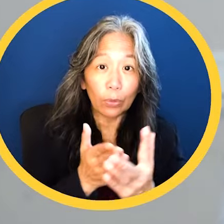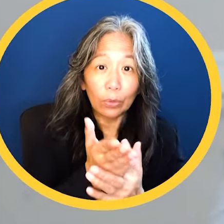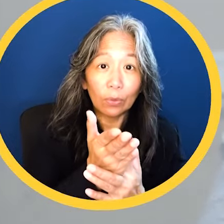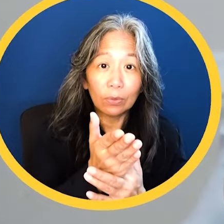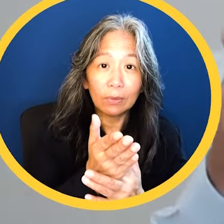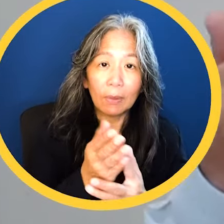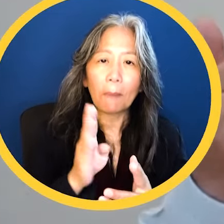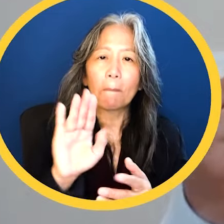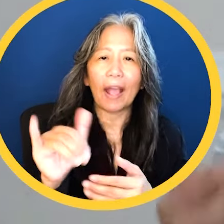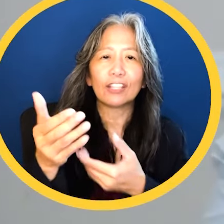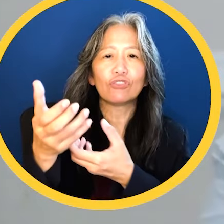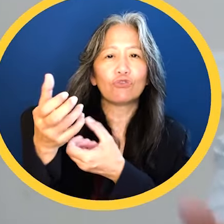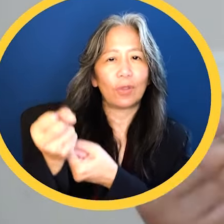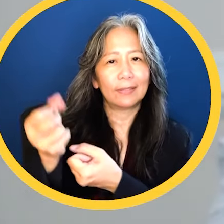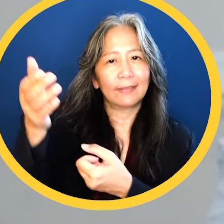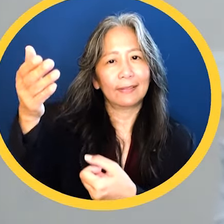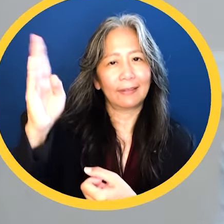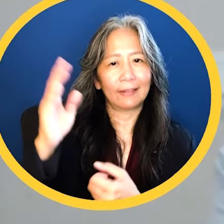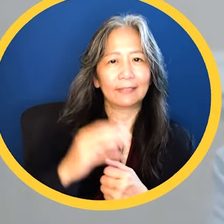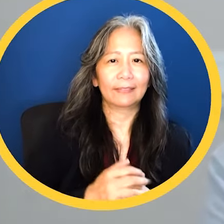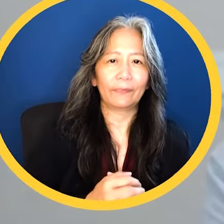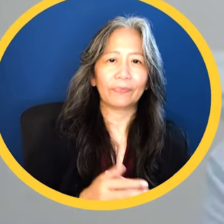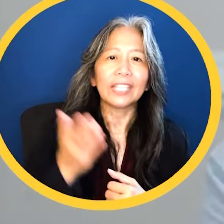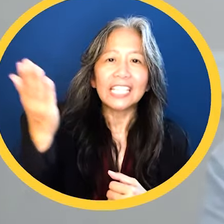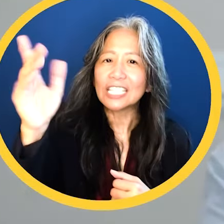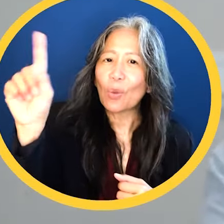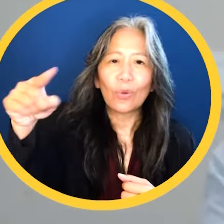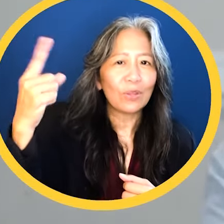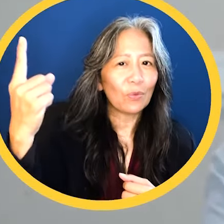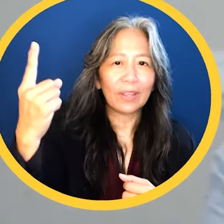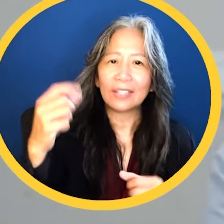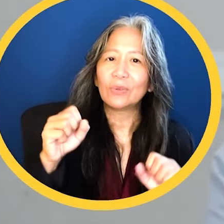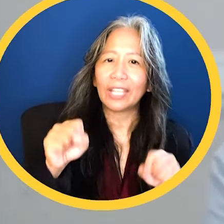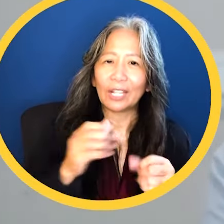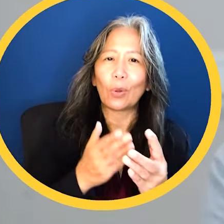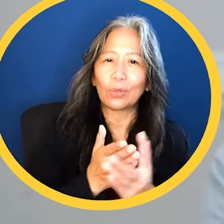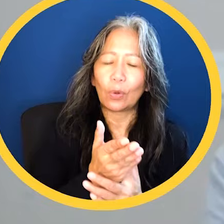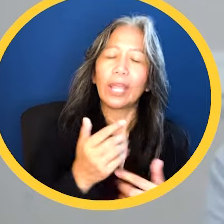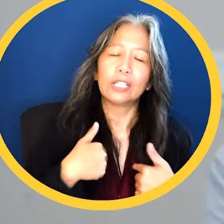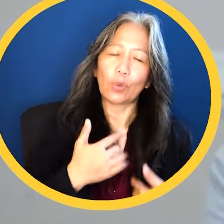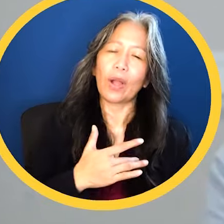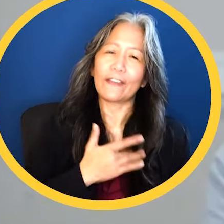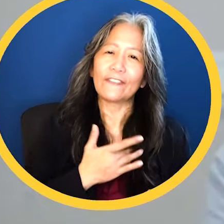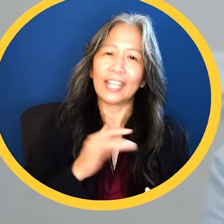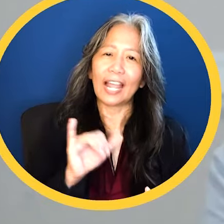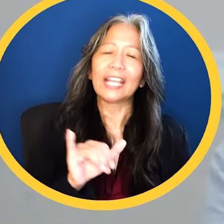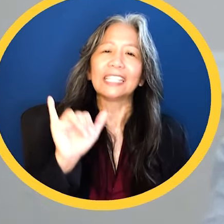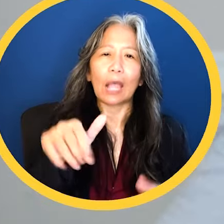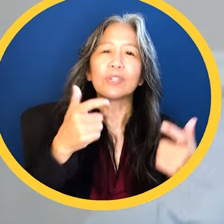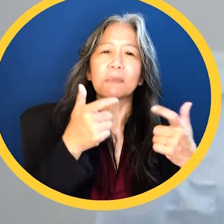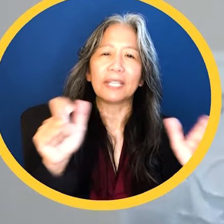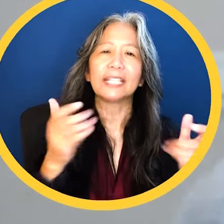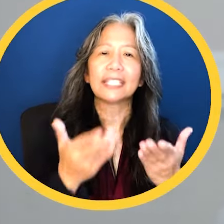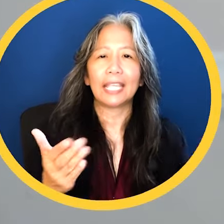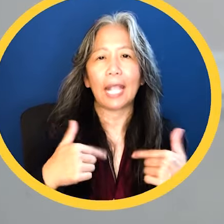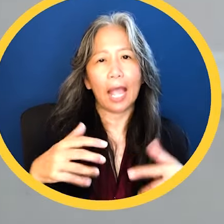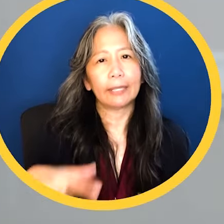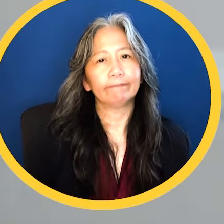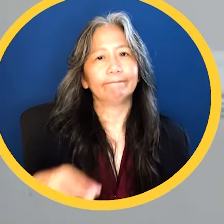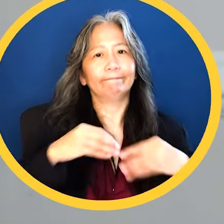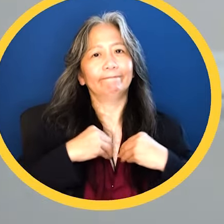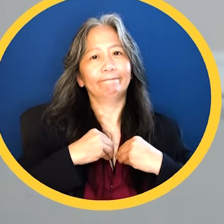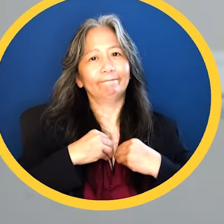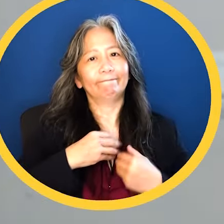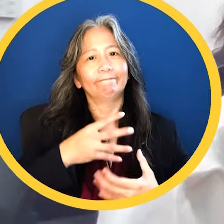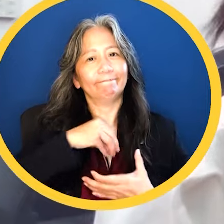it is by trusting in God, because he's the only way that we can get through it. And I feel like that was the biggest thing that I